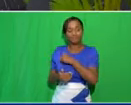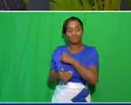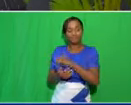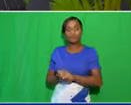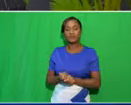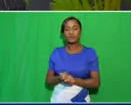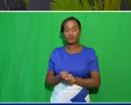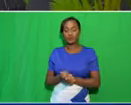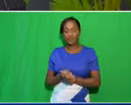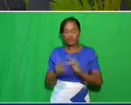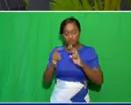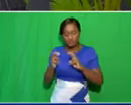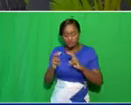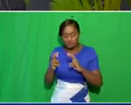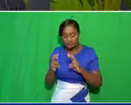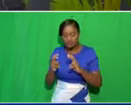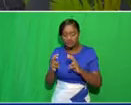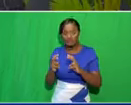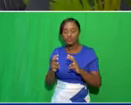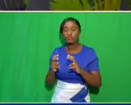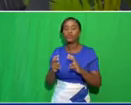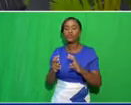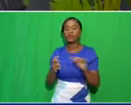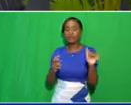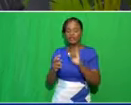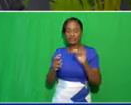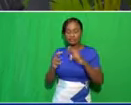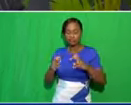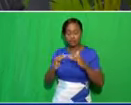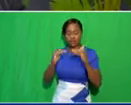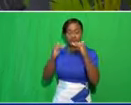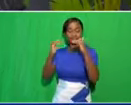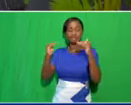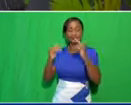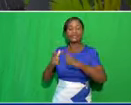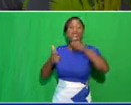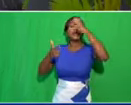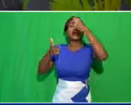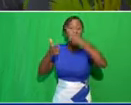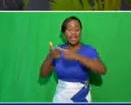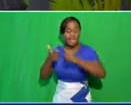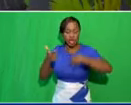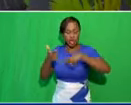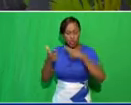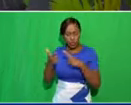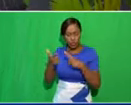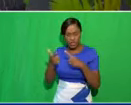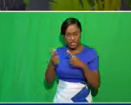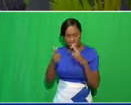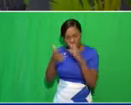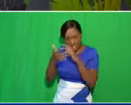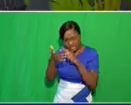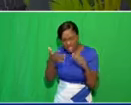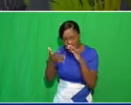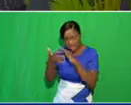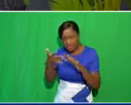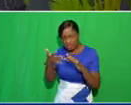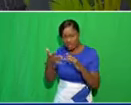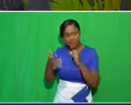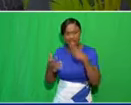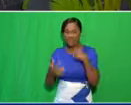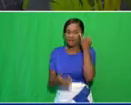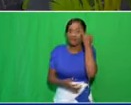And we analyze it up to the standards as if it was a research level. And then we look at the data. We don't have our ideas and then